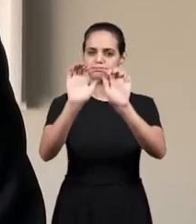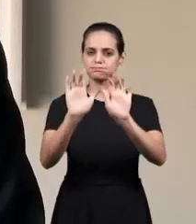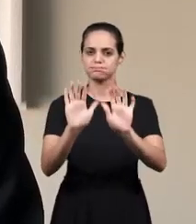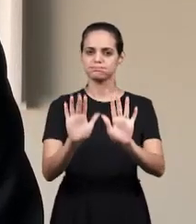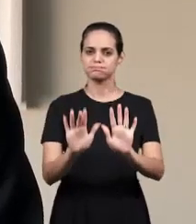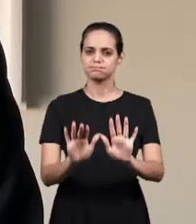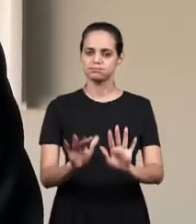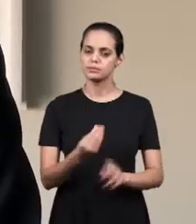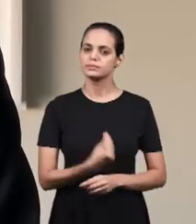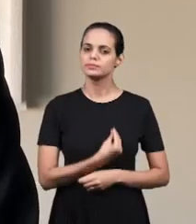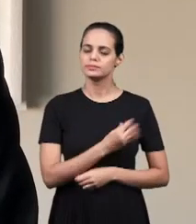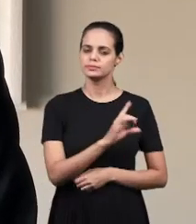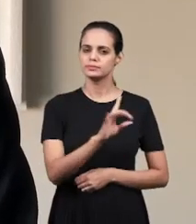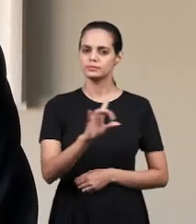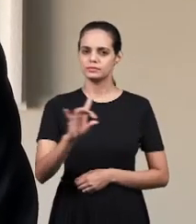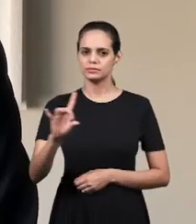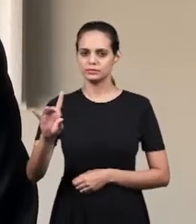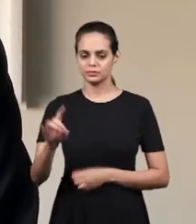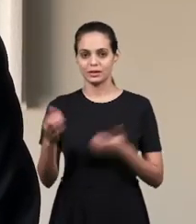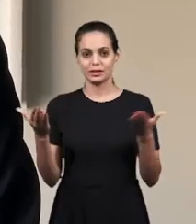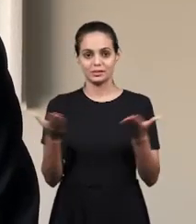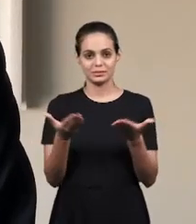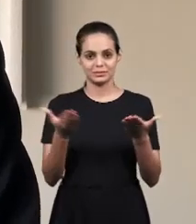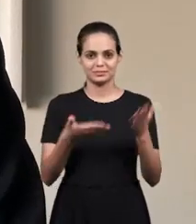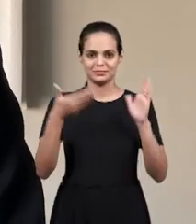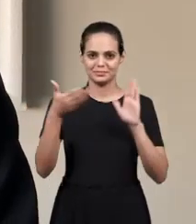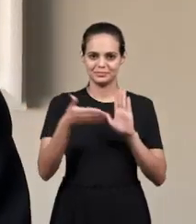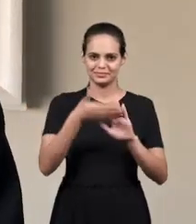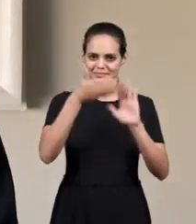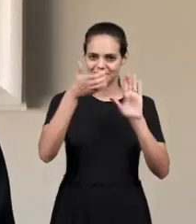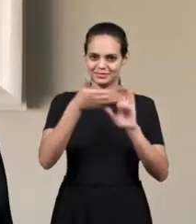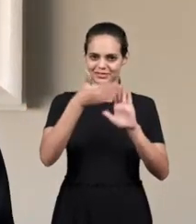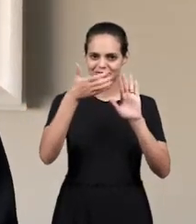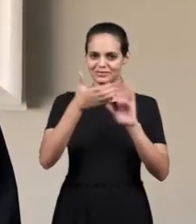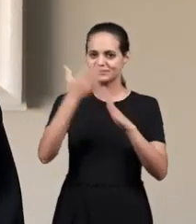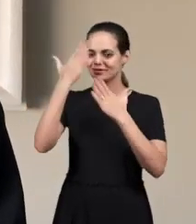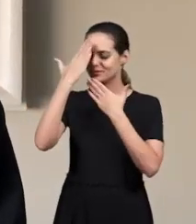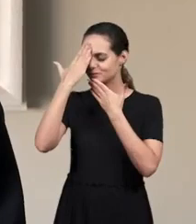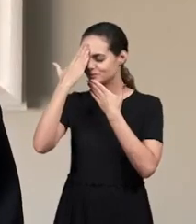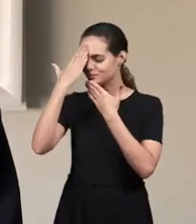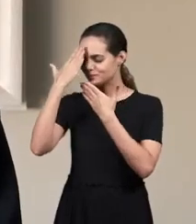moment sing another song of praise to the name of our God.